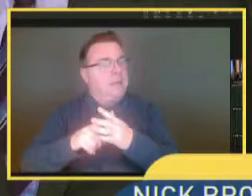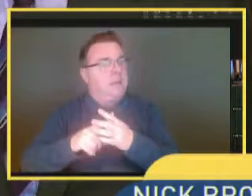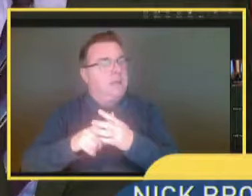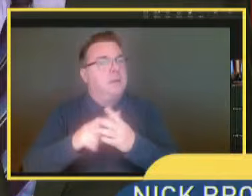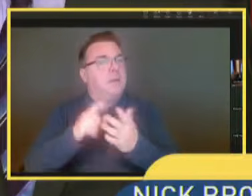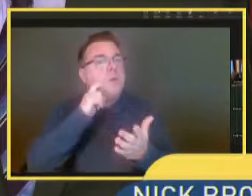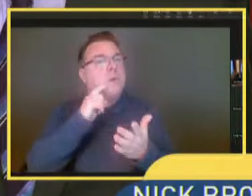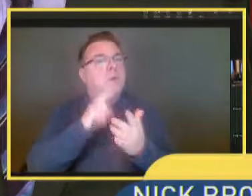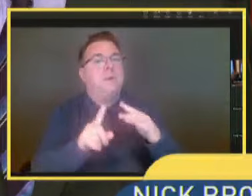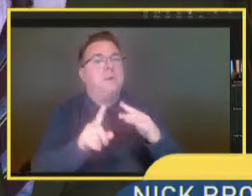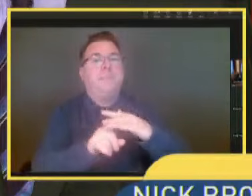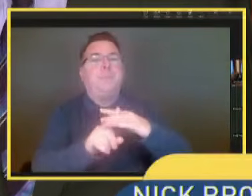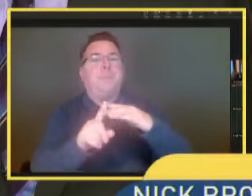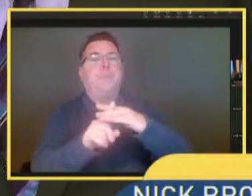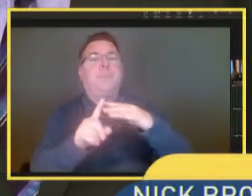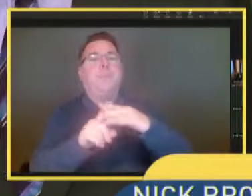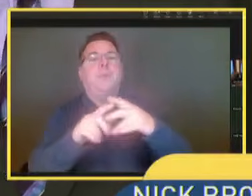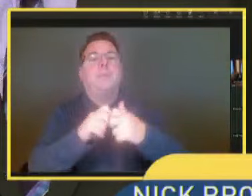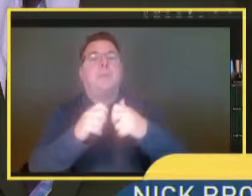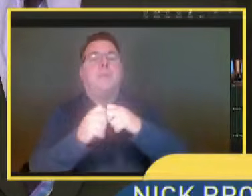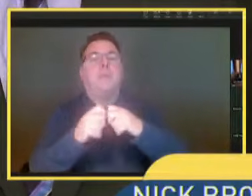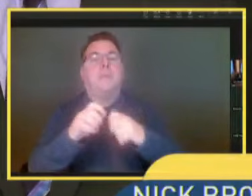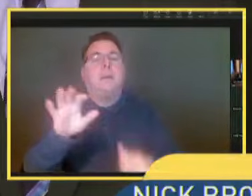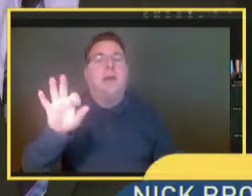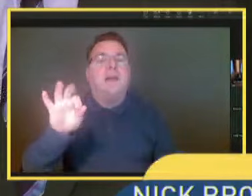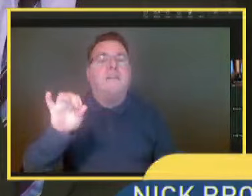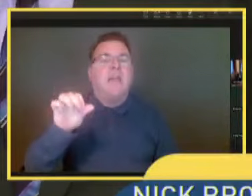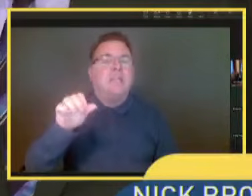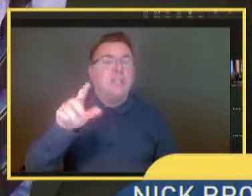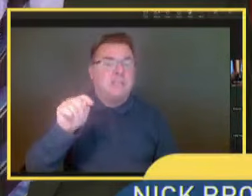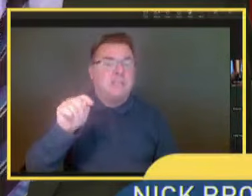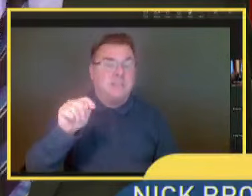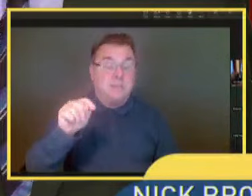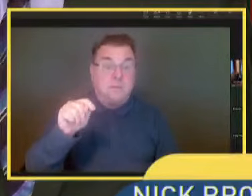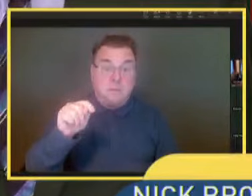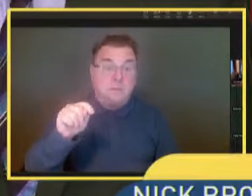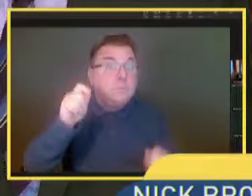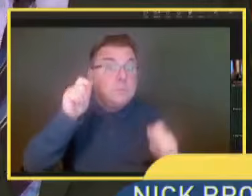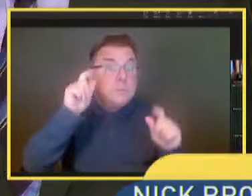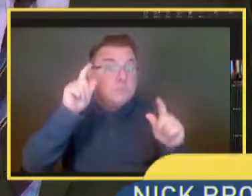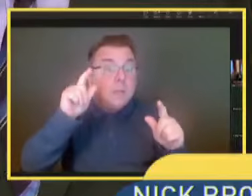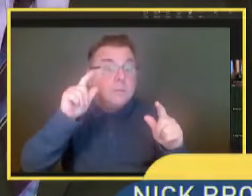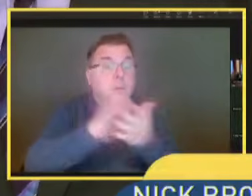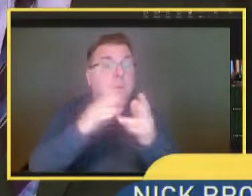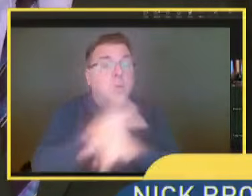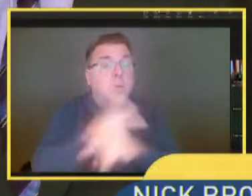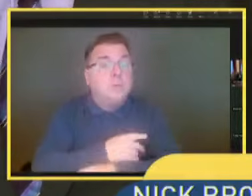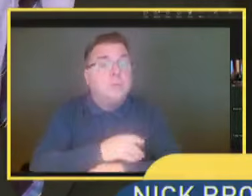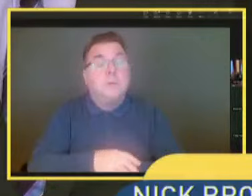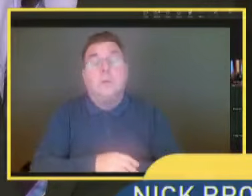fascism, and yet I am still surprised. And what shocks me most is the lies